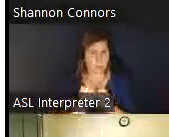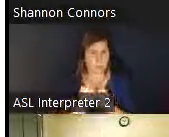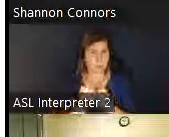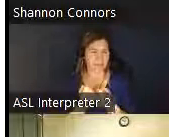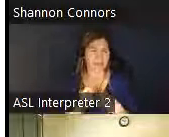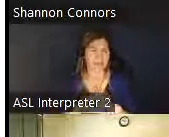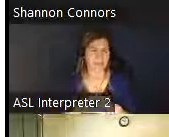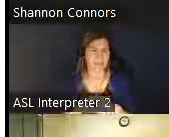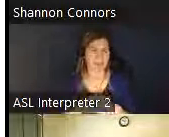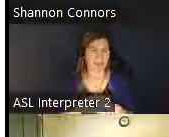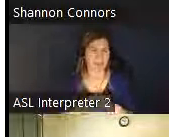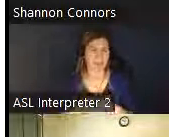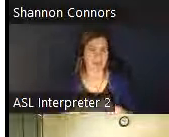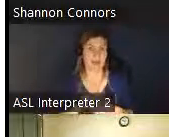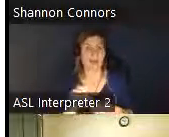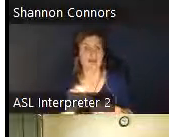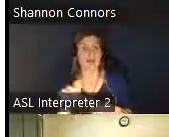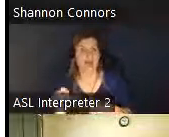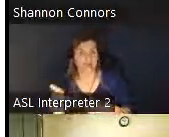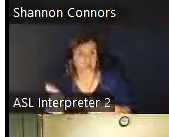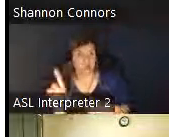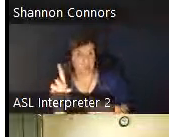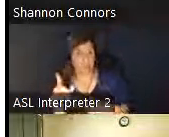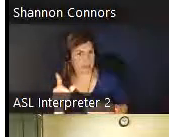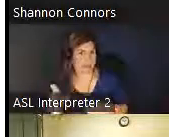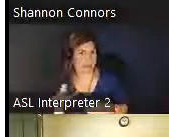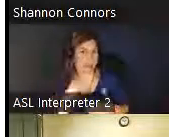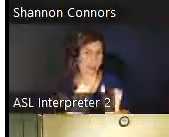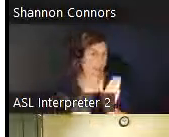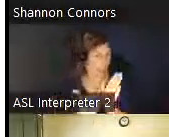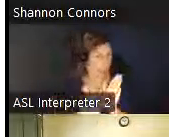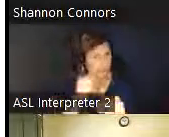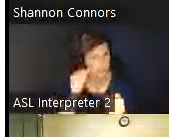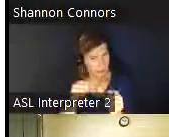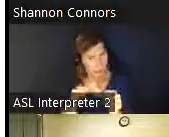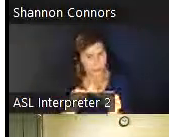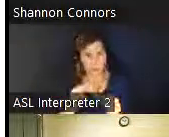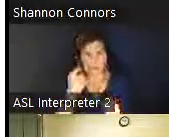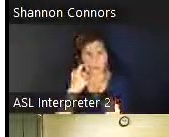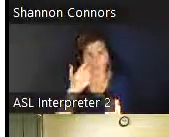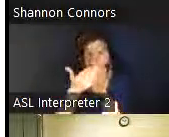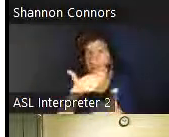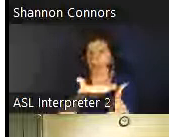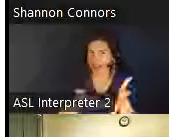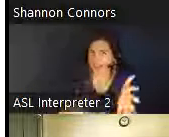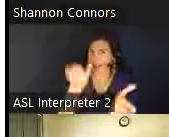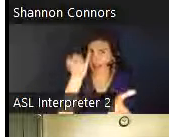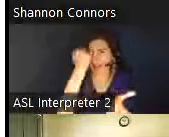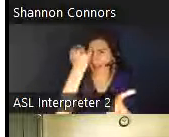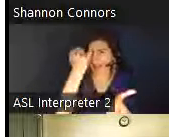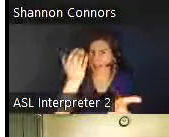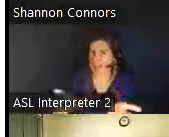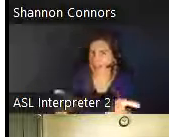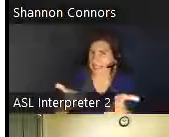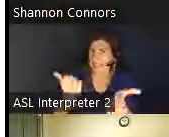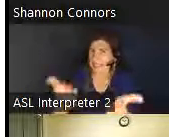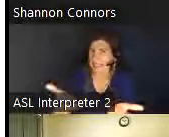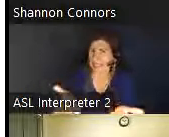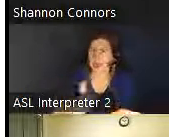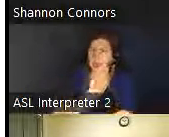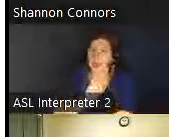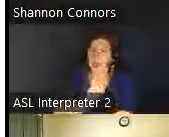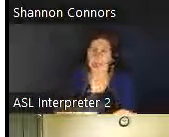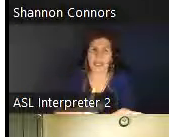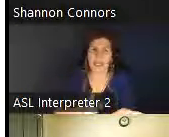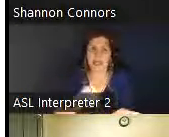And they were able to use, again, these ideas, these general strategies and approaches, they're kind of